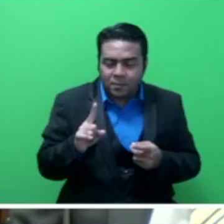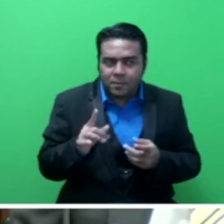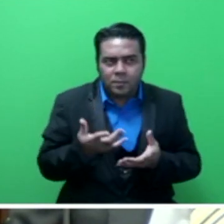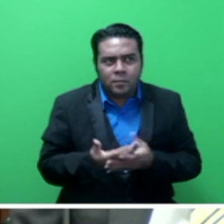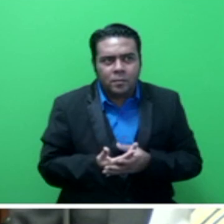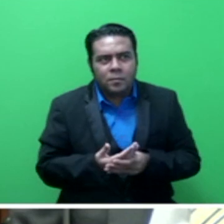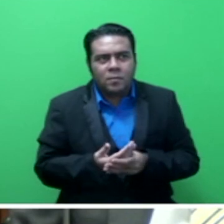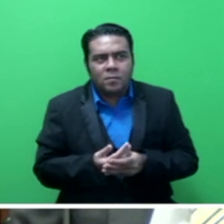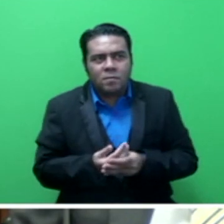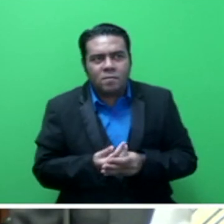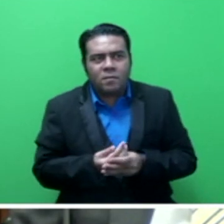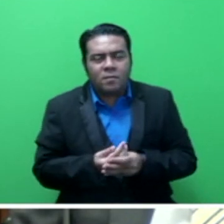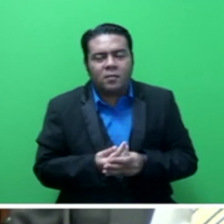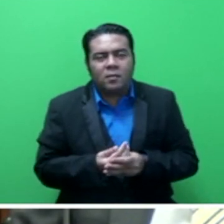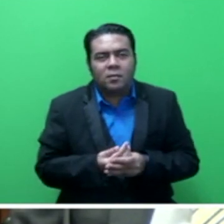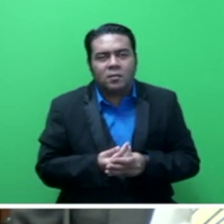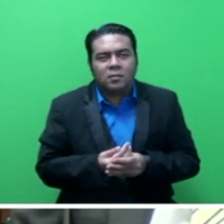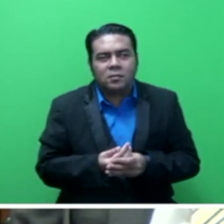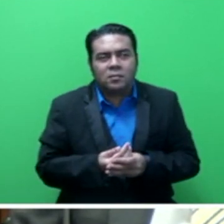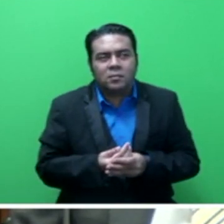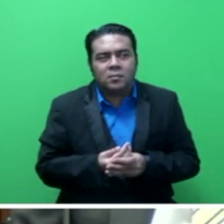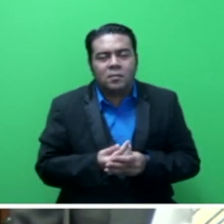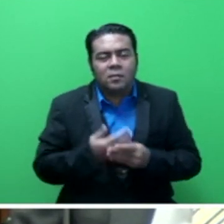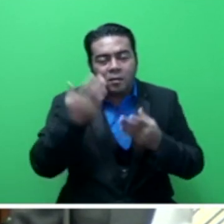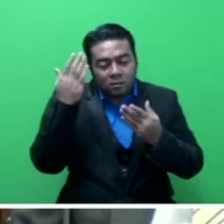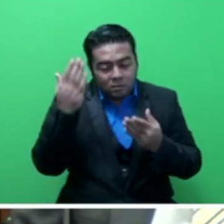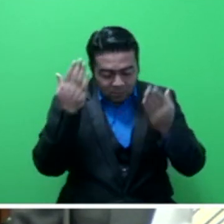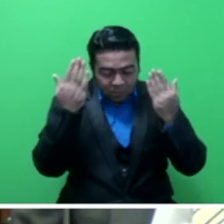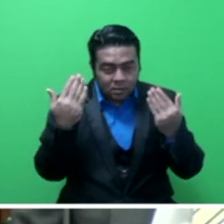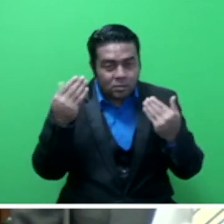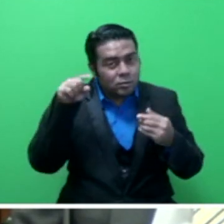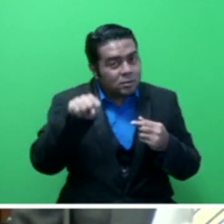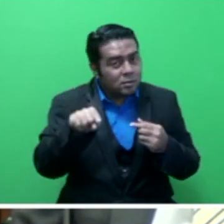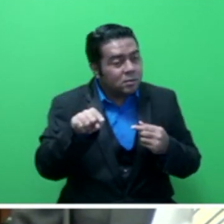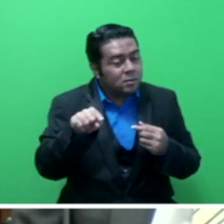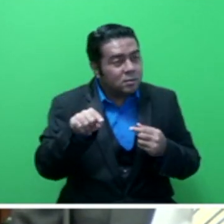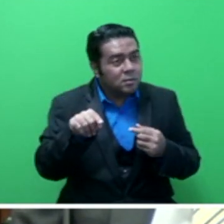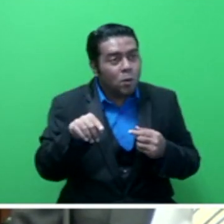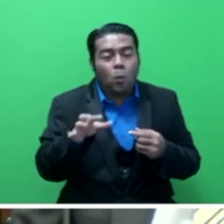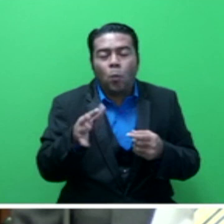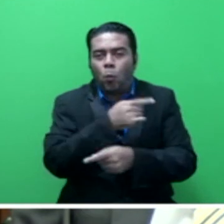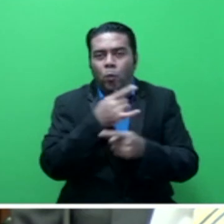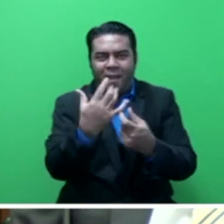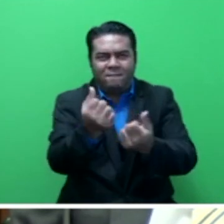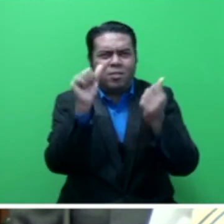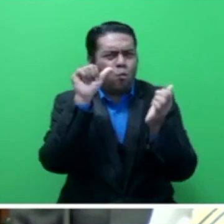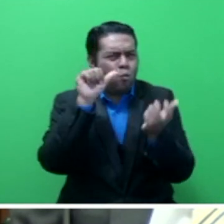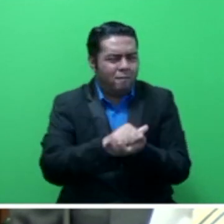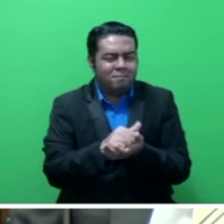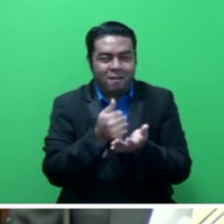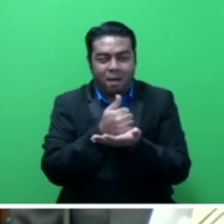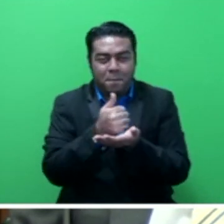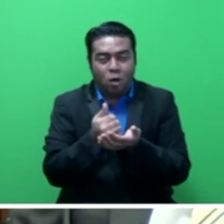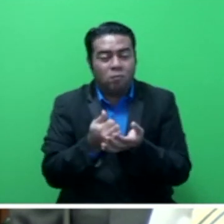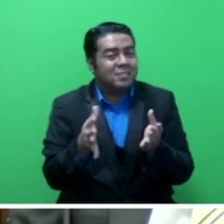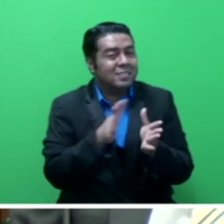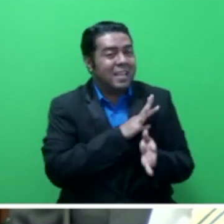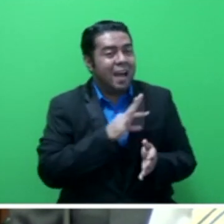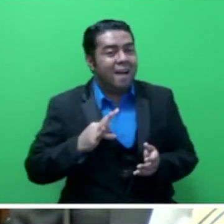the Honorable Attorney General. Honorable Speaker, to be on top of our game, we have right number of staff to deliver effectively